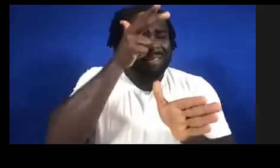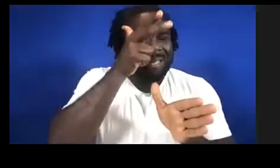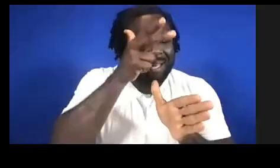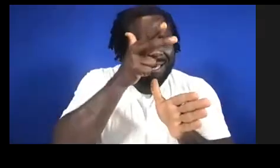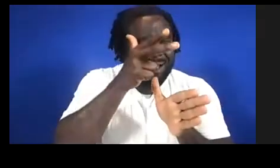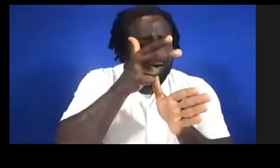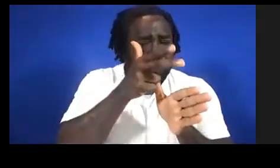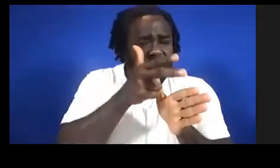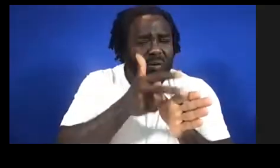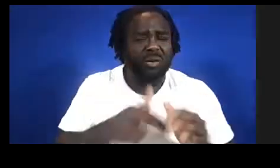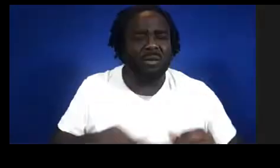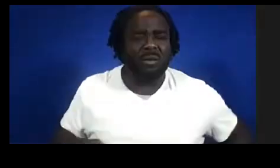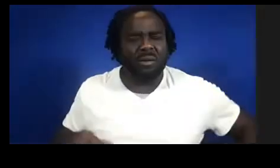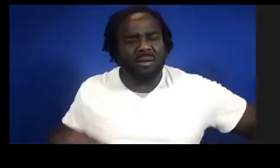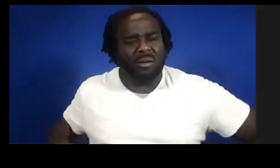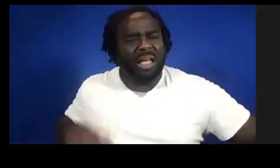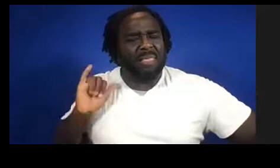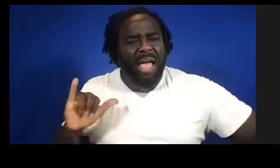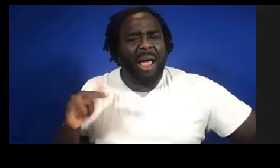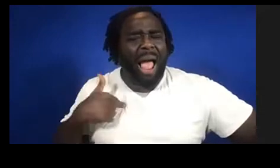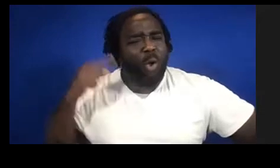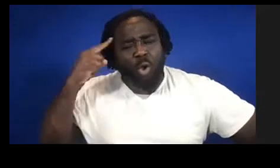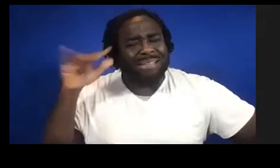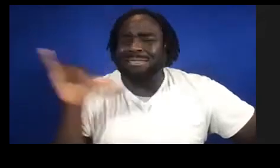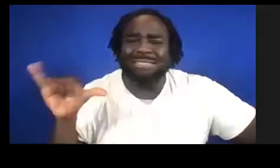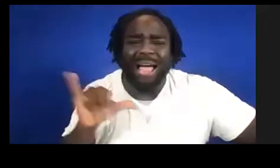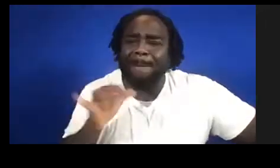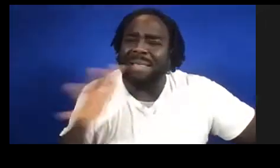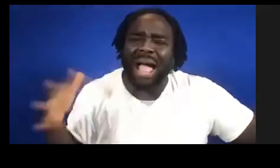still playing while the boat is sinking.